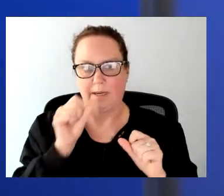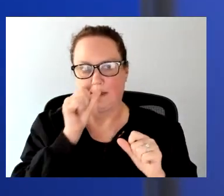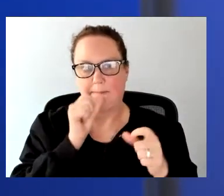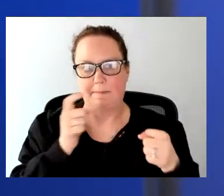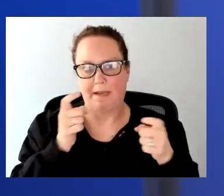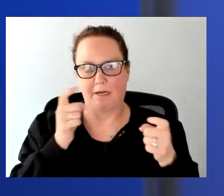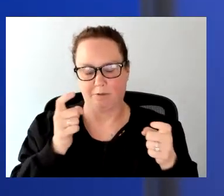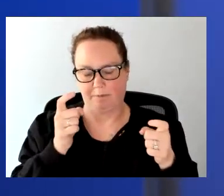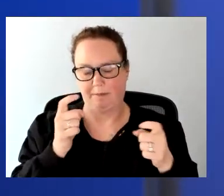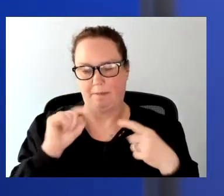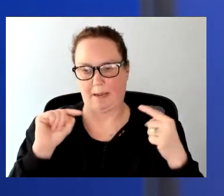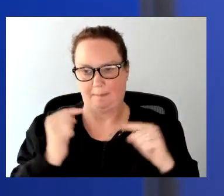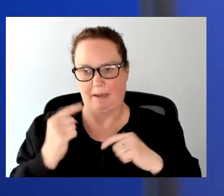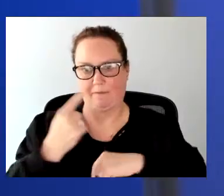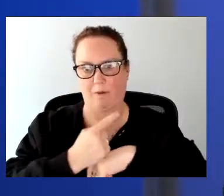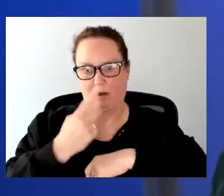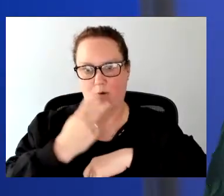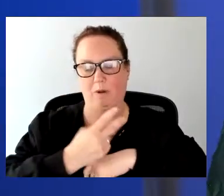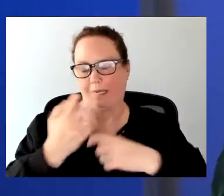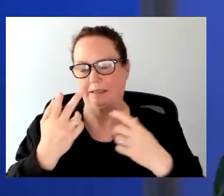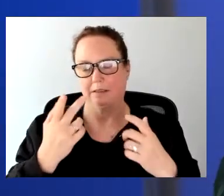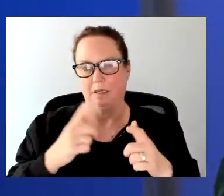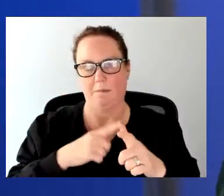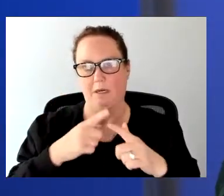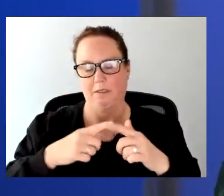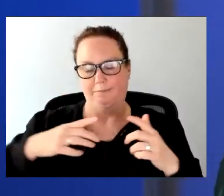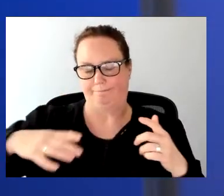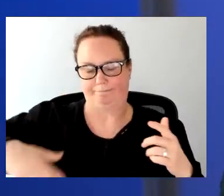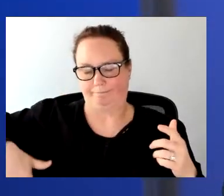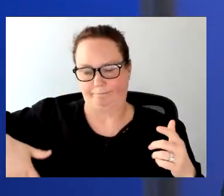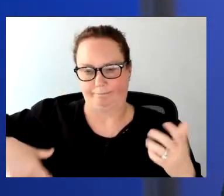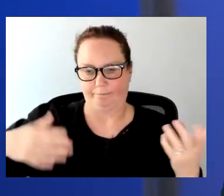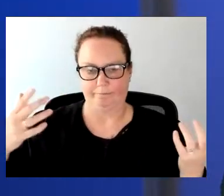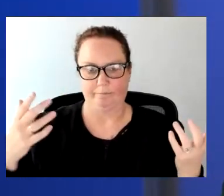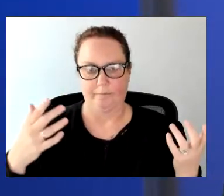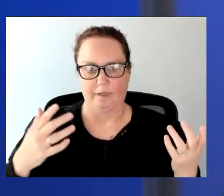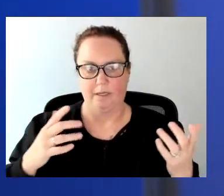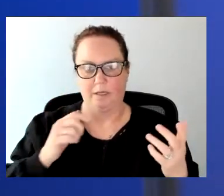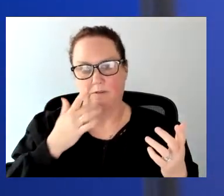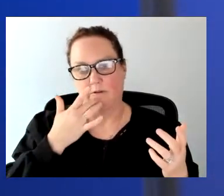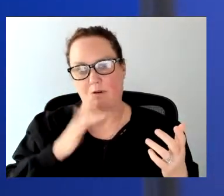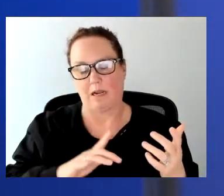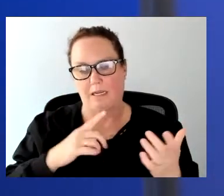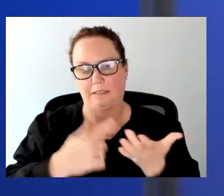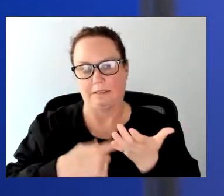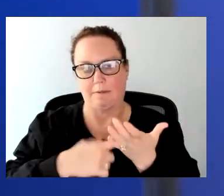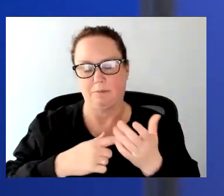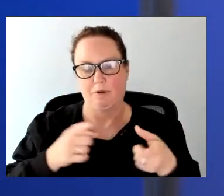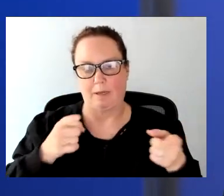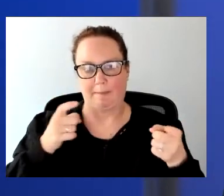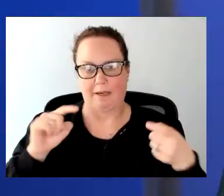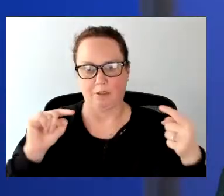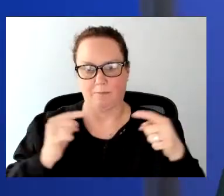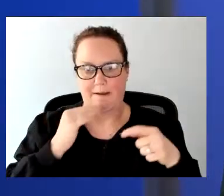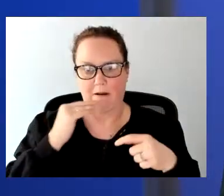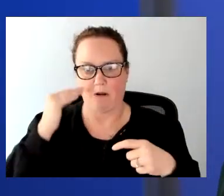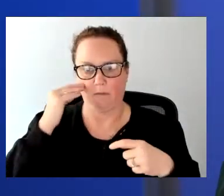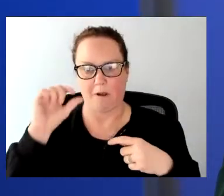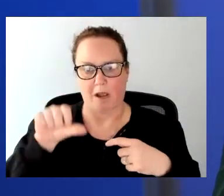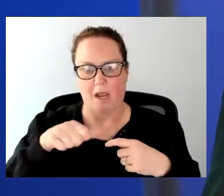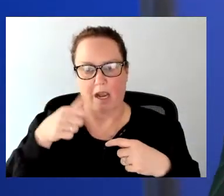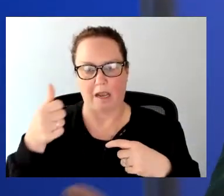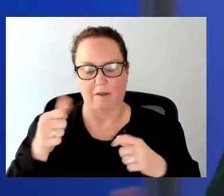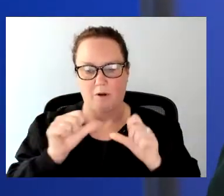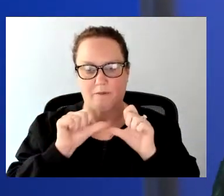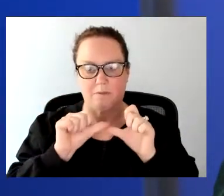day or two or longer. And sometimes you're lucky you can manage the pain at home, but other times if it's